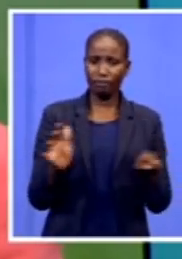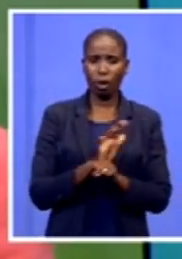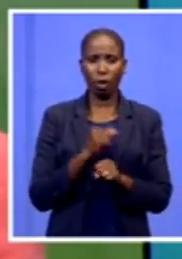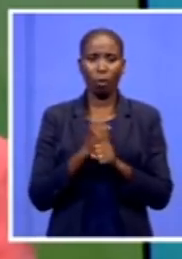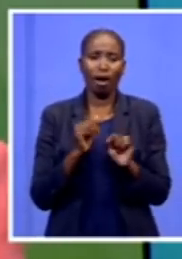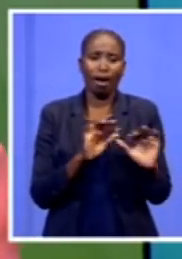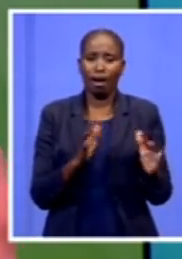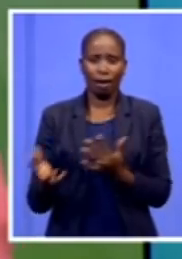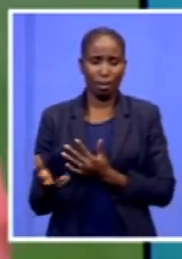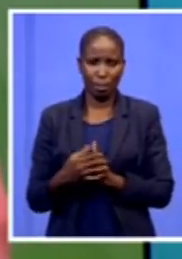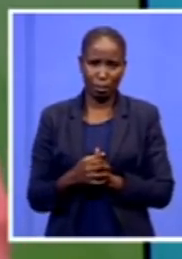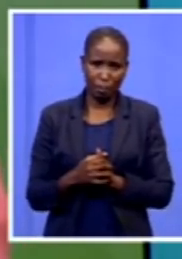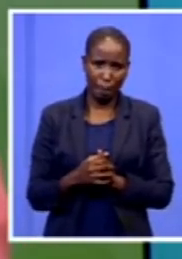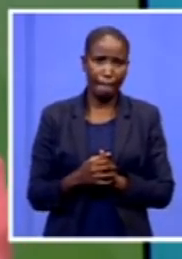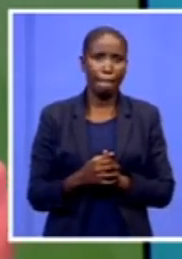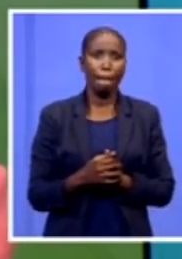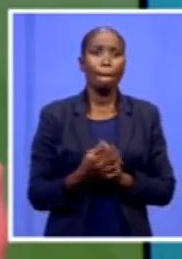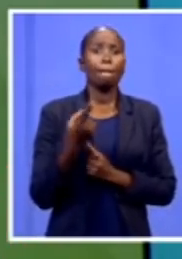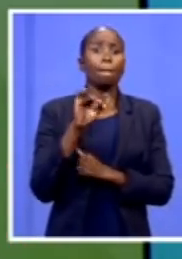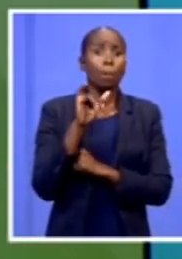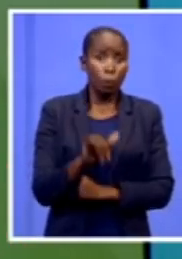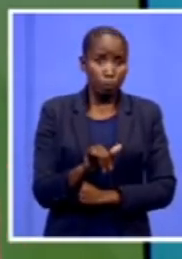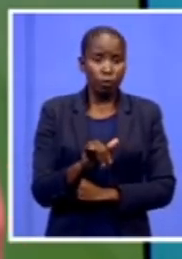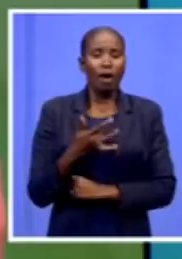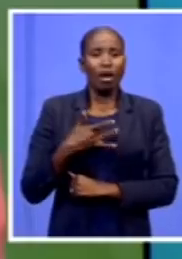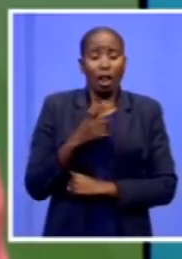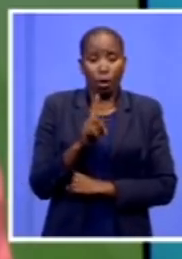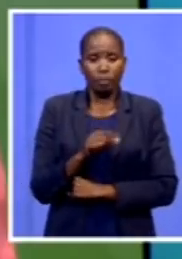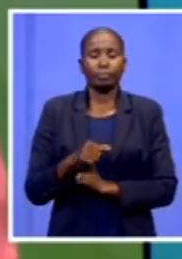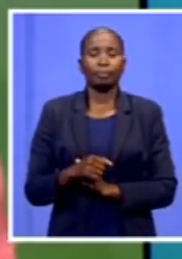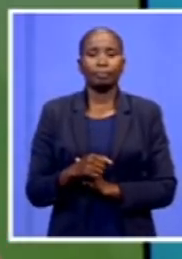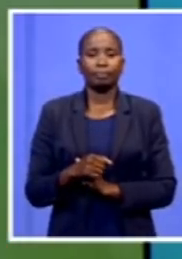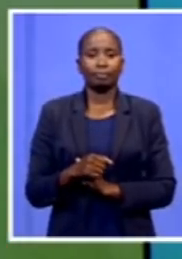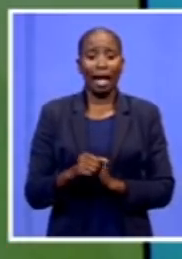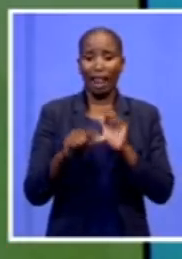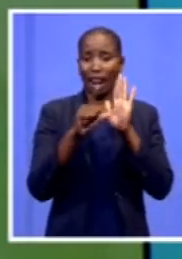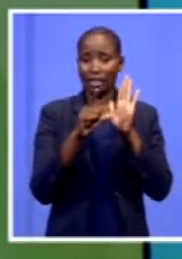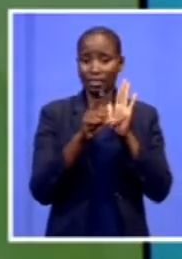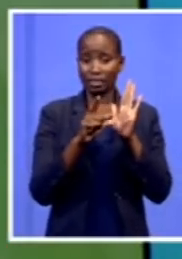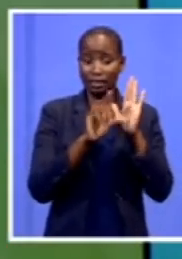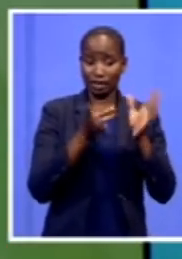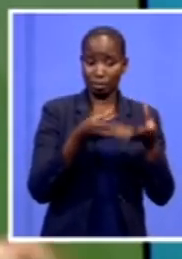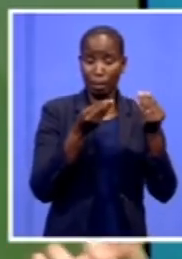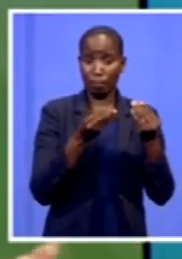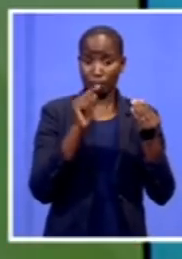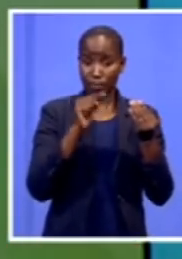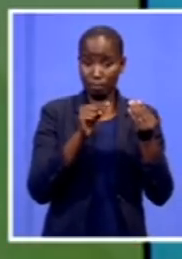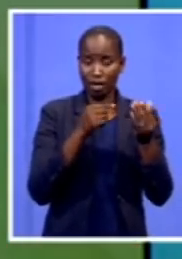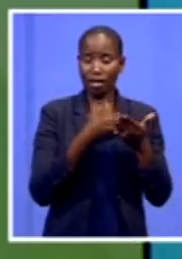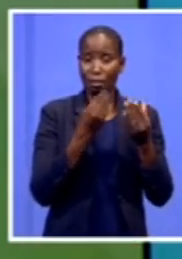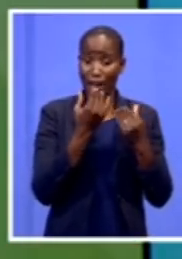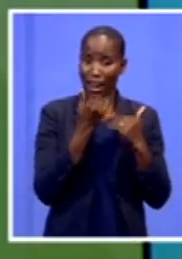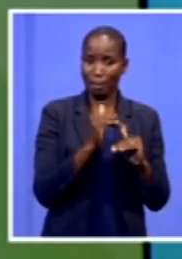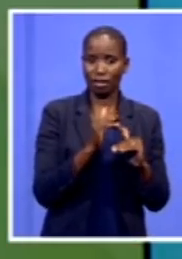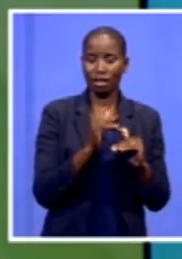think that compulsory licensing with limited, deeply cut profits might be a bridge we